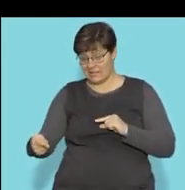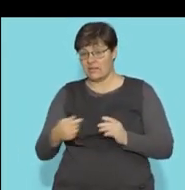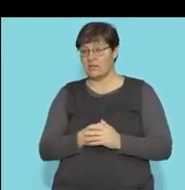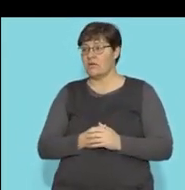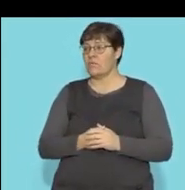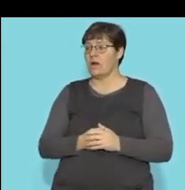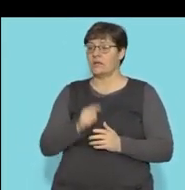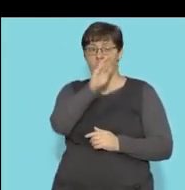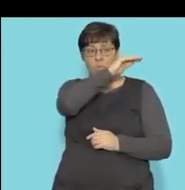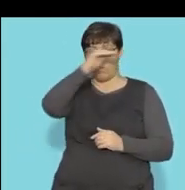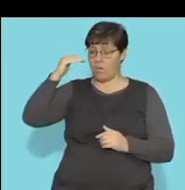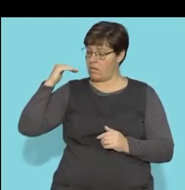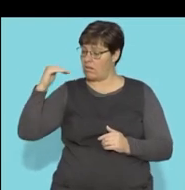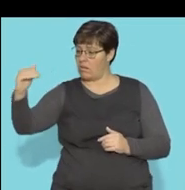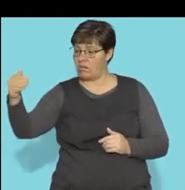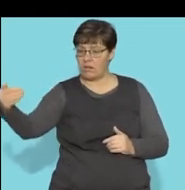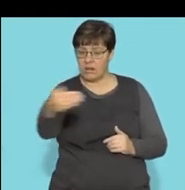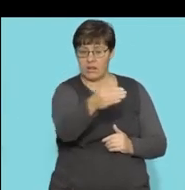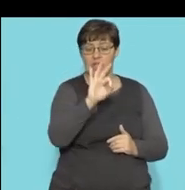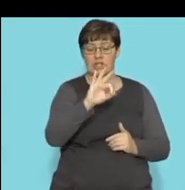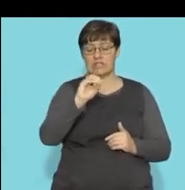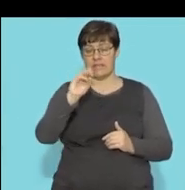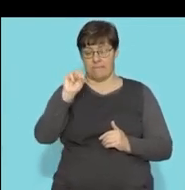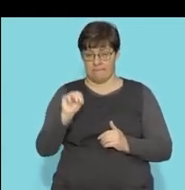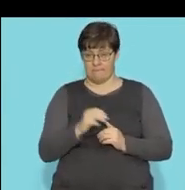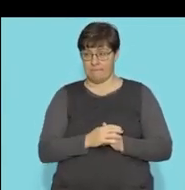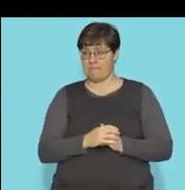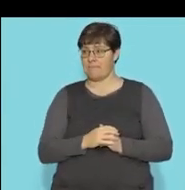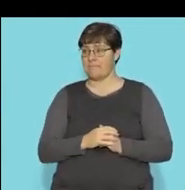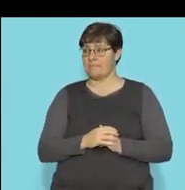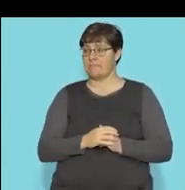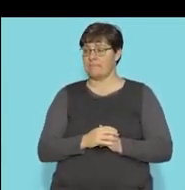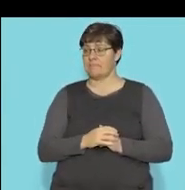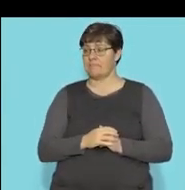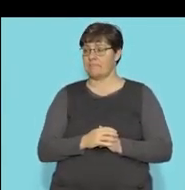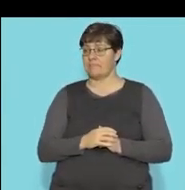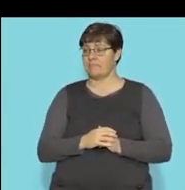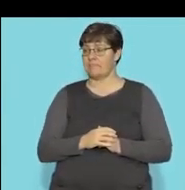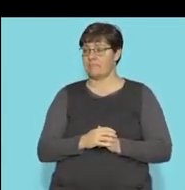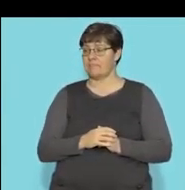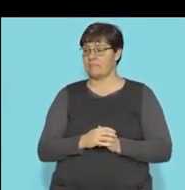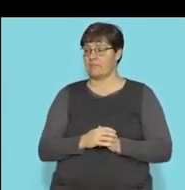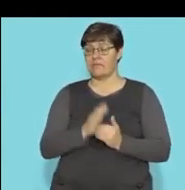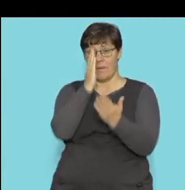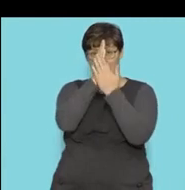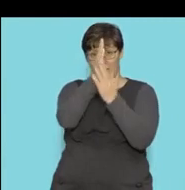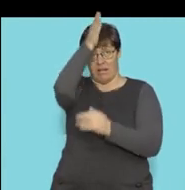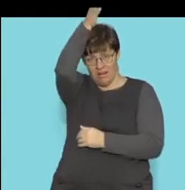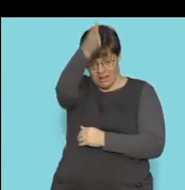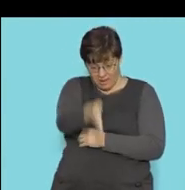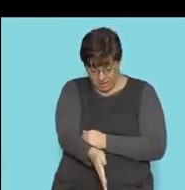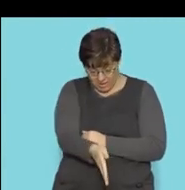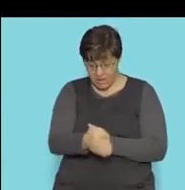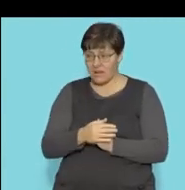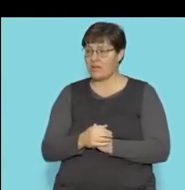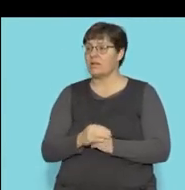be, because I know that the lengths of each of the walls is 30 meters, and because this right angle has come